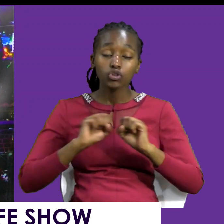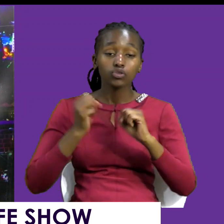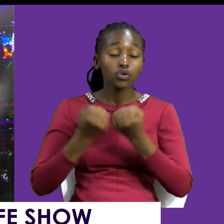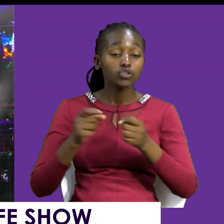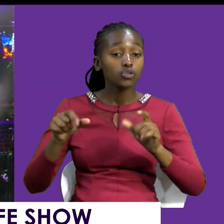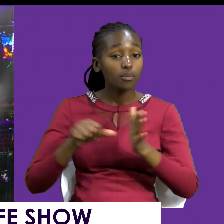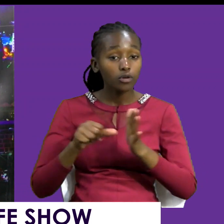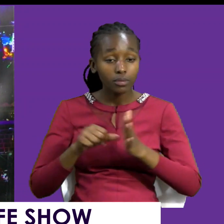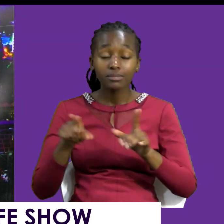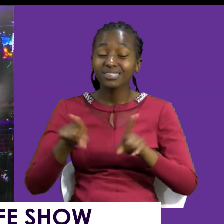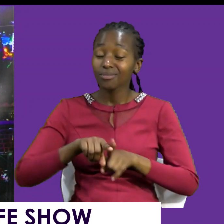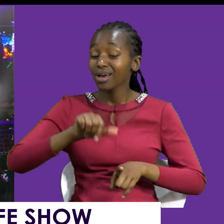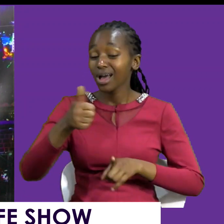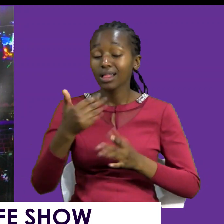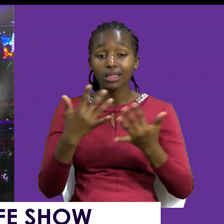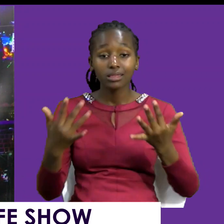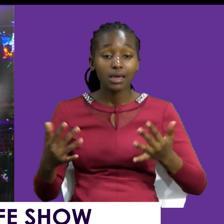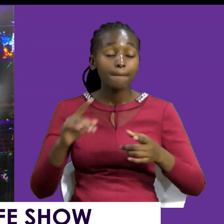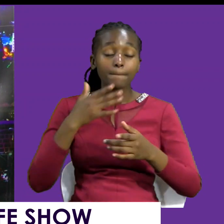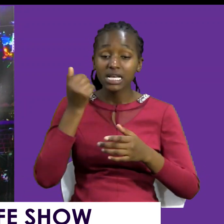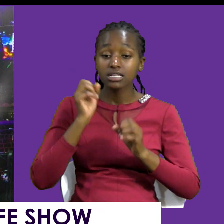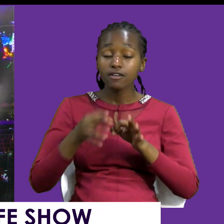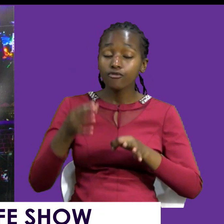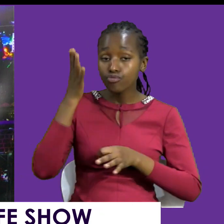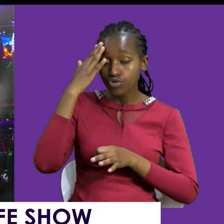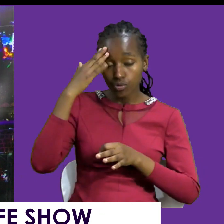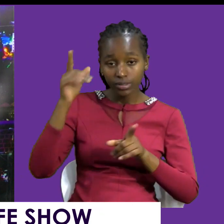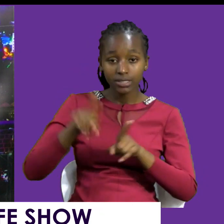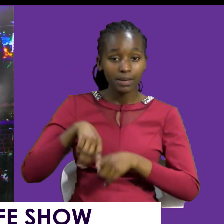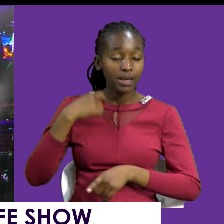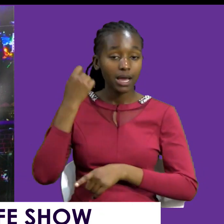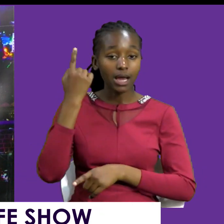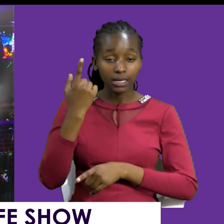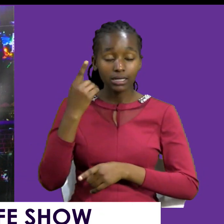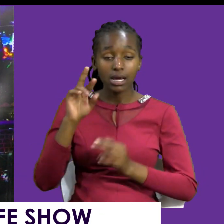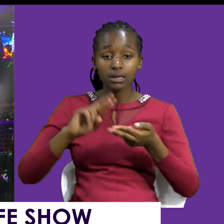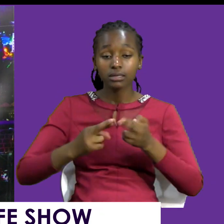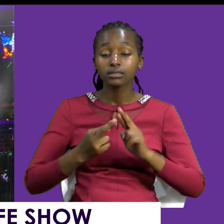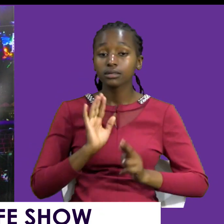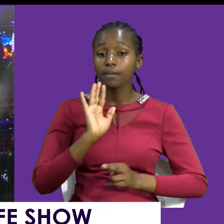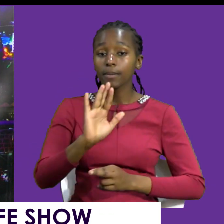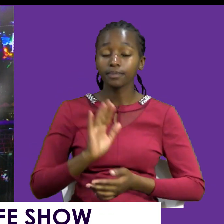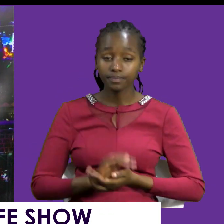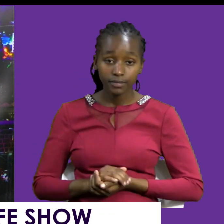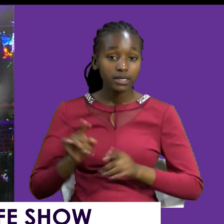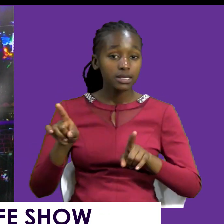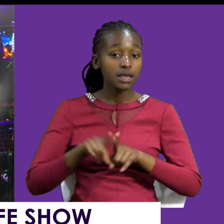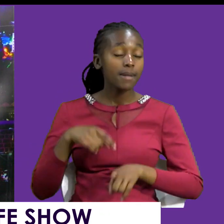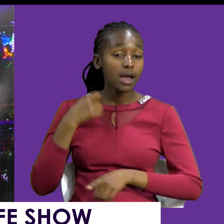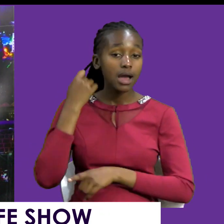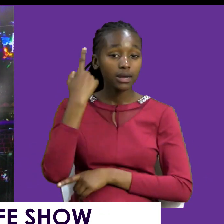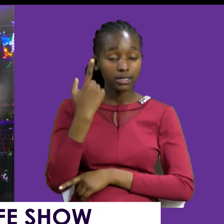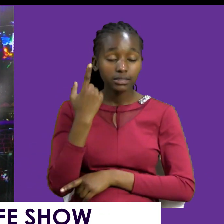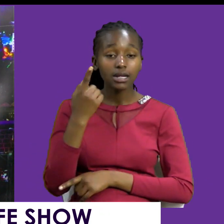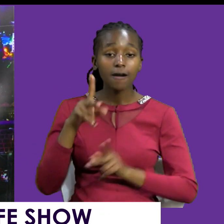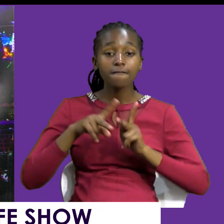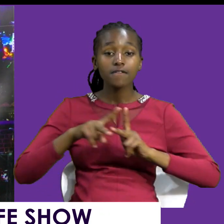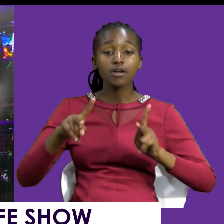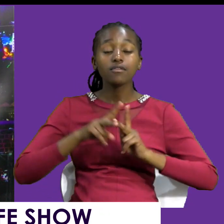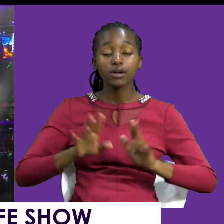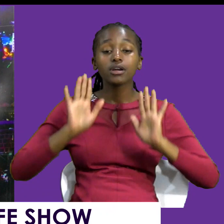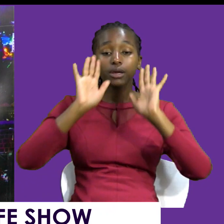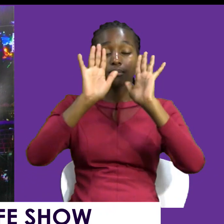diagnose relationships, look through relationships, and understand that these are key for you. They are key for your